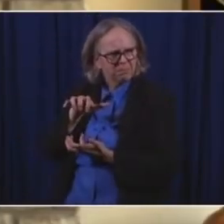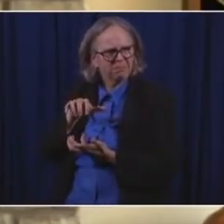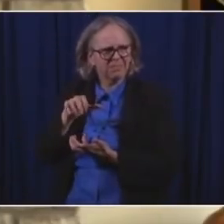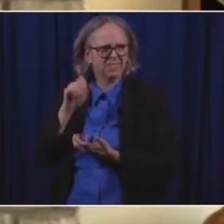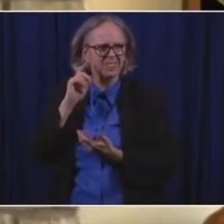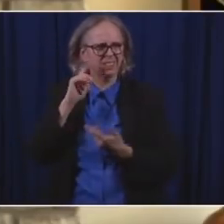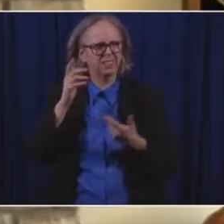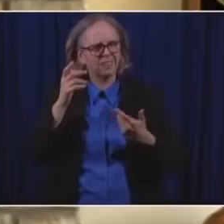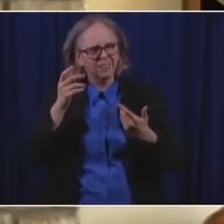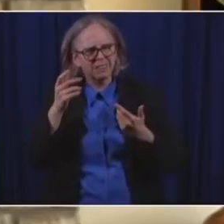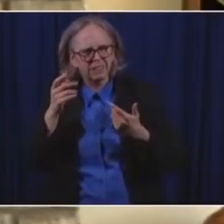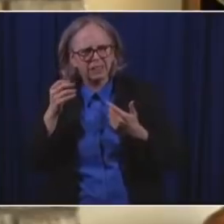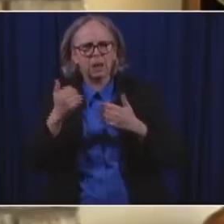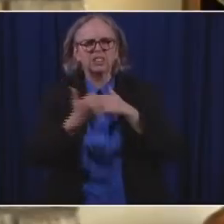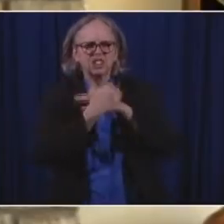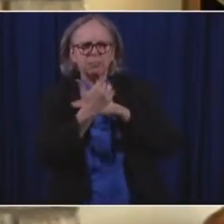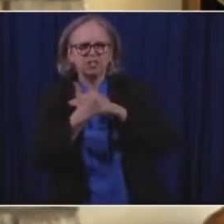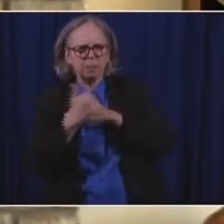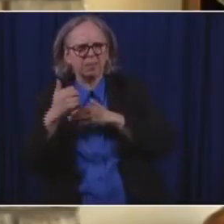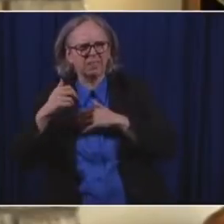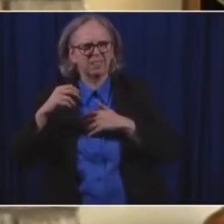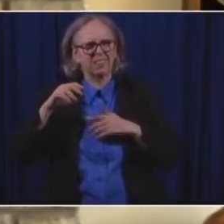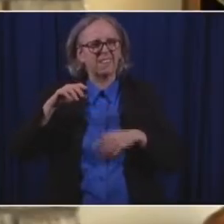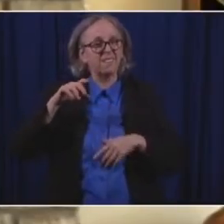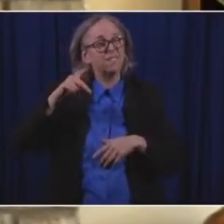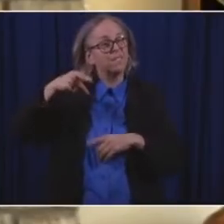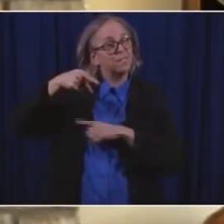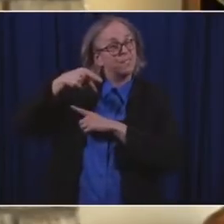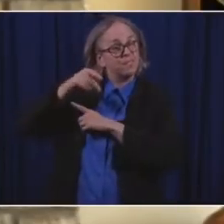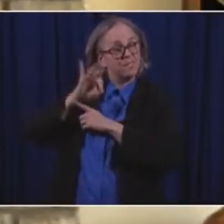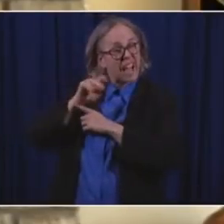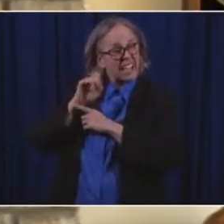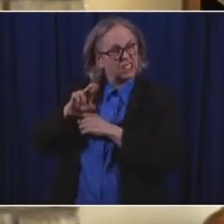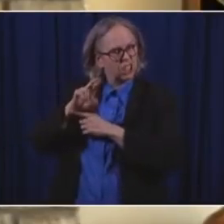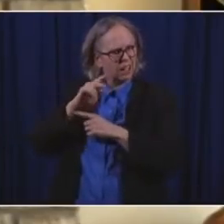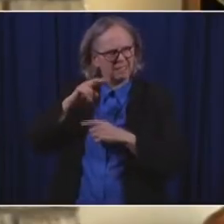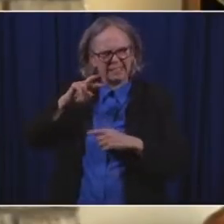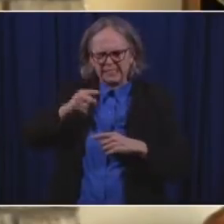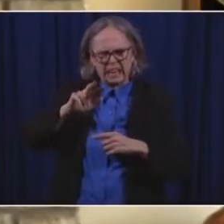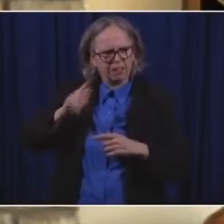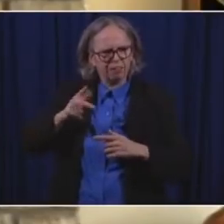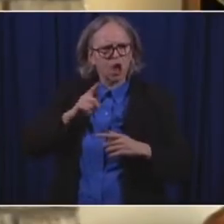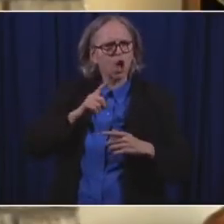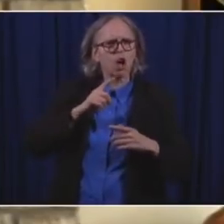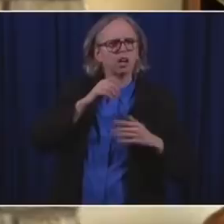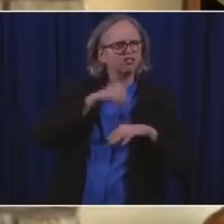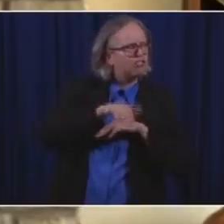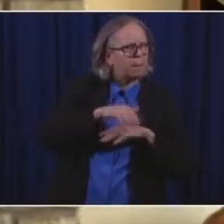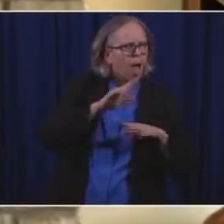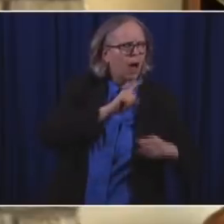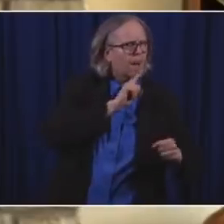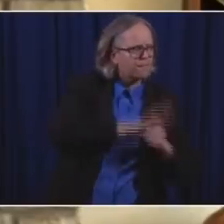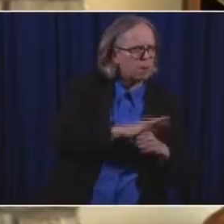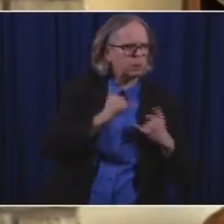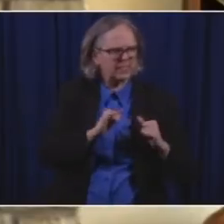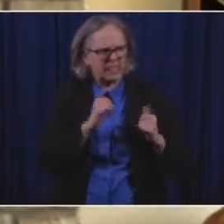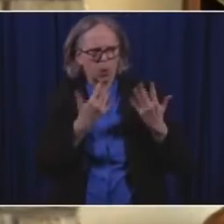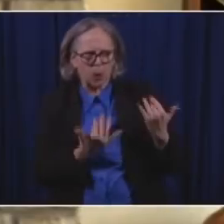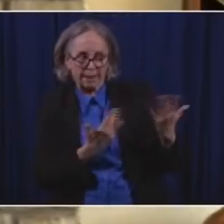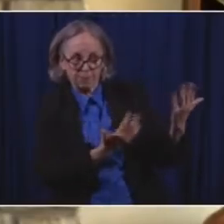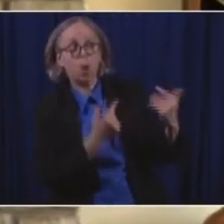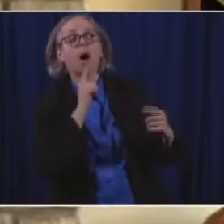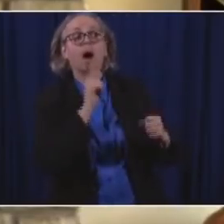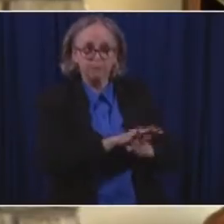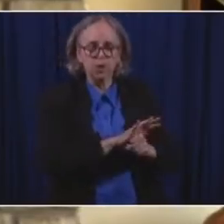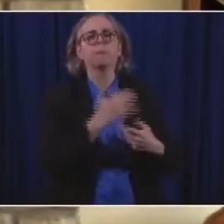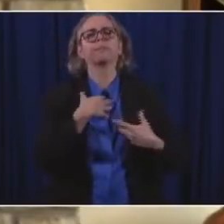been confirmed. We've got those amounts tentative, but they have not been, at least at this moment, confirmed. Let